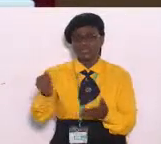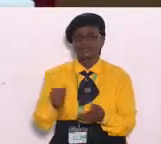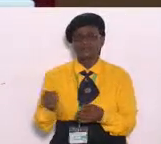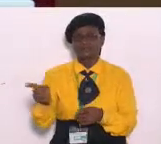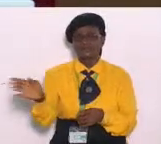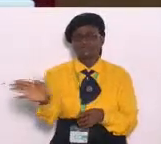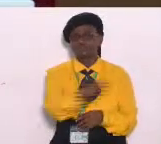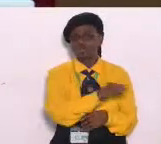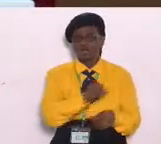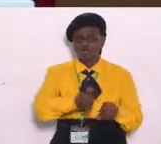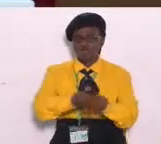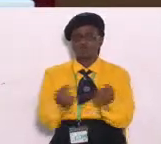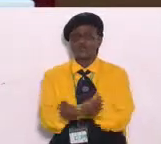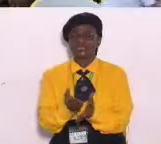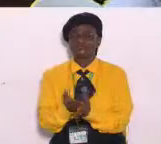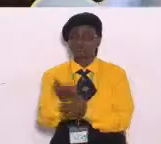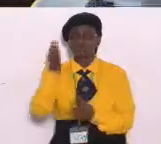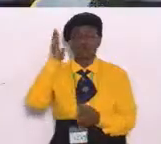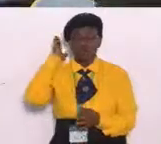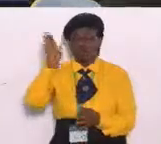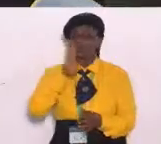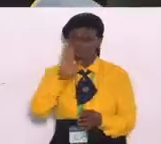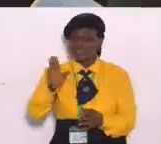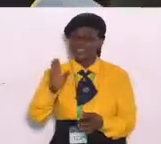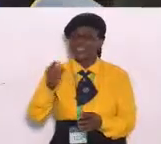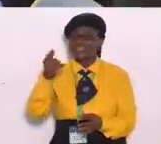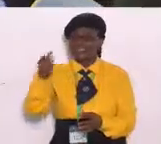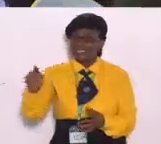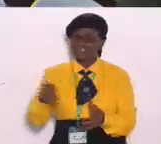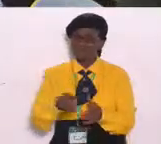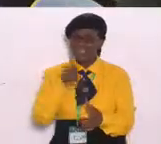Your breakthrough is going to be the first of a kind.